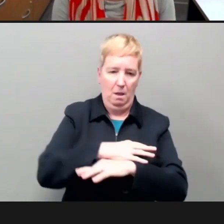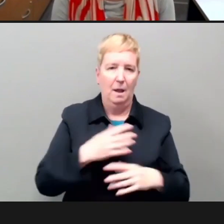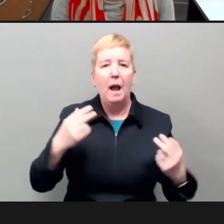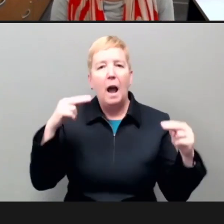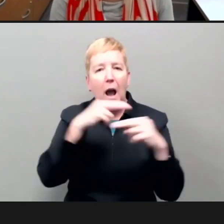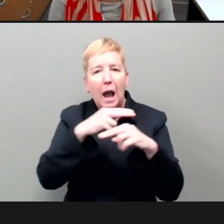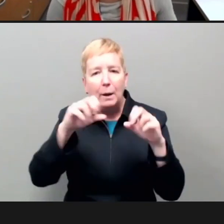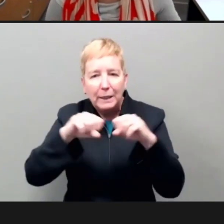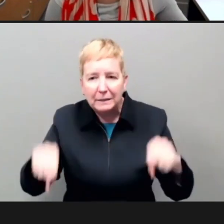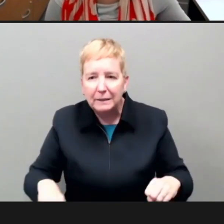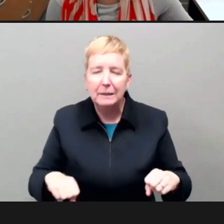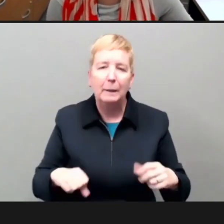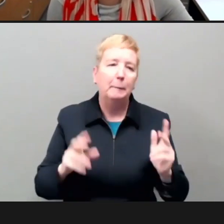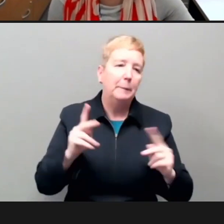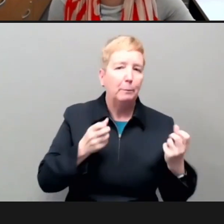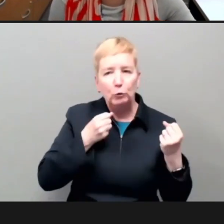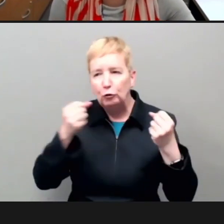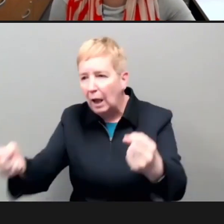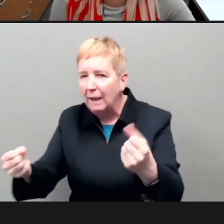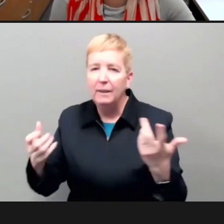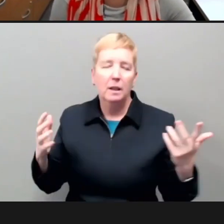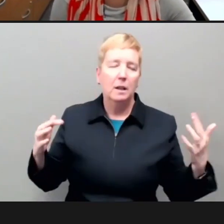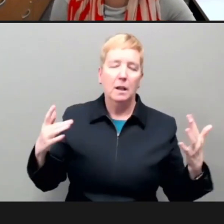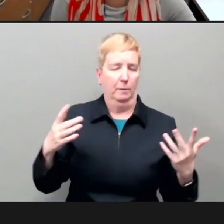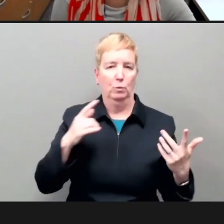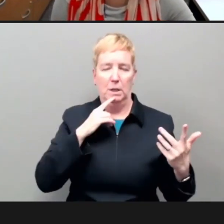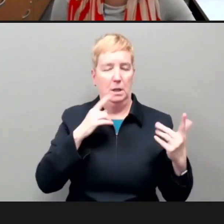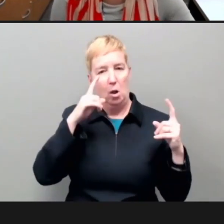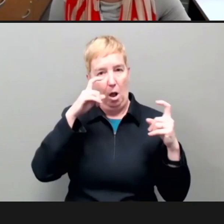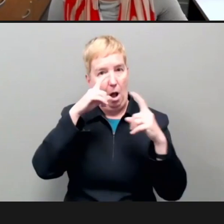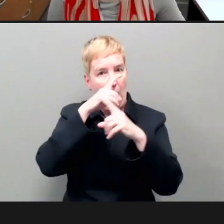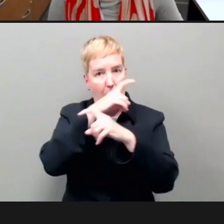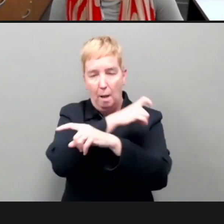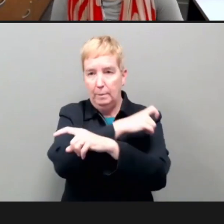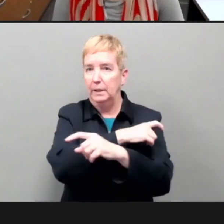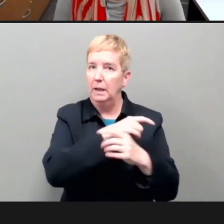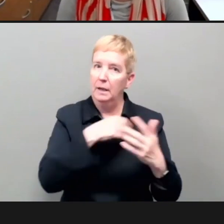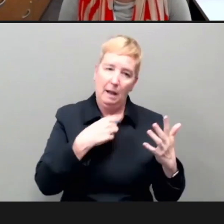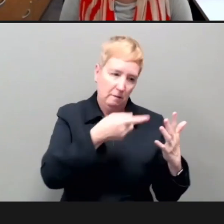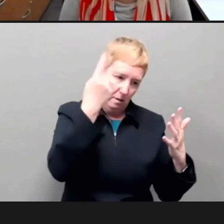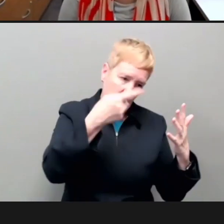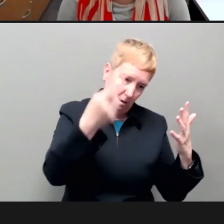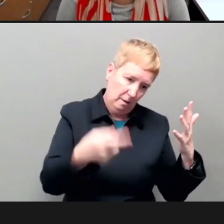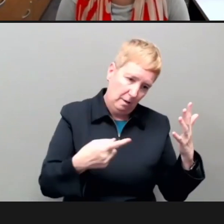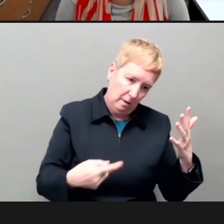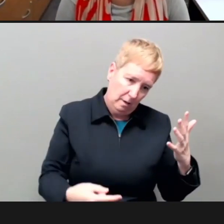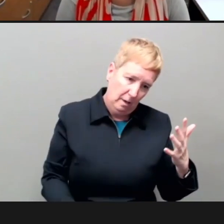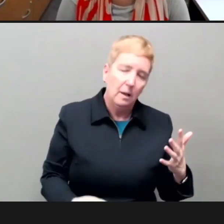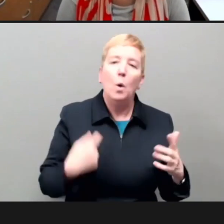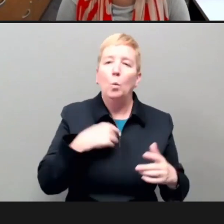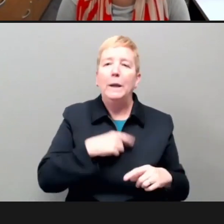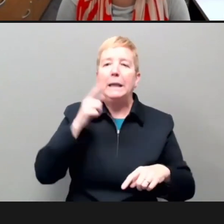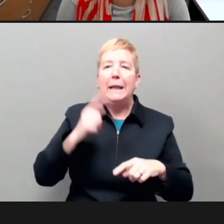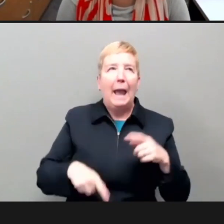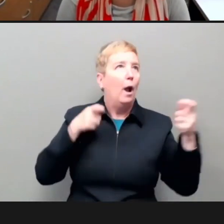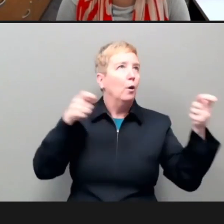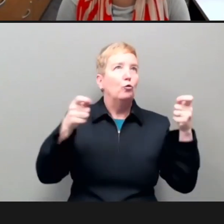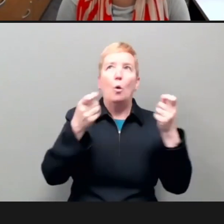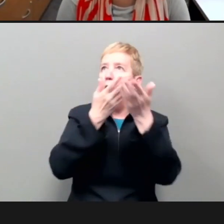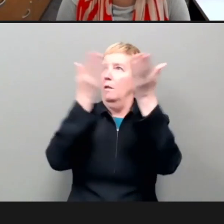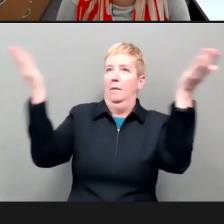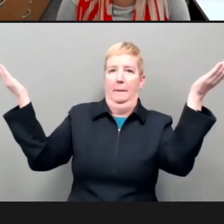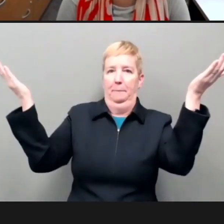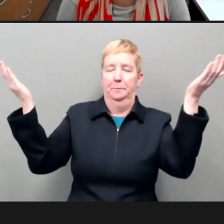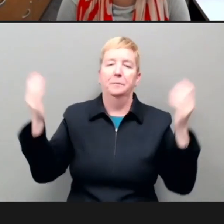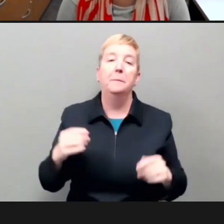same opportunities as the places that I mentioned to control all of those public health practices.